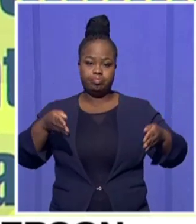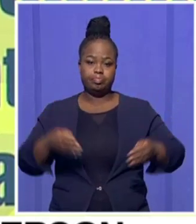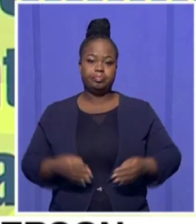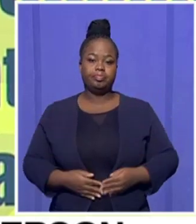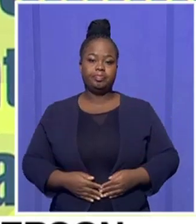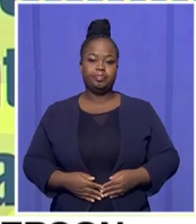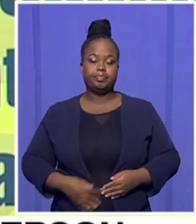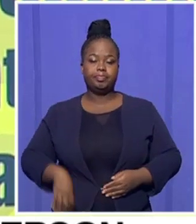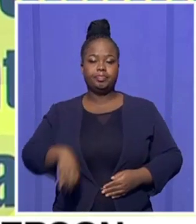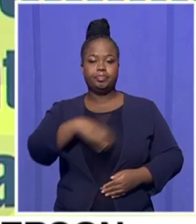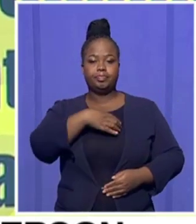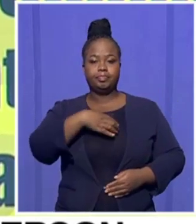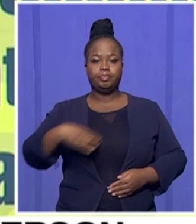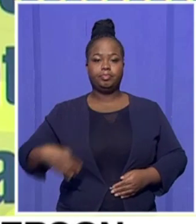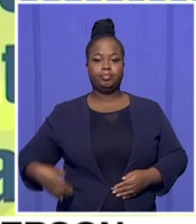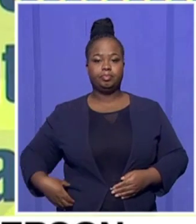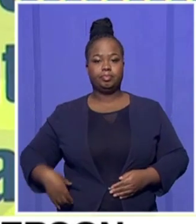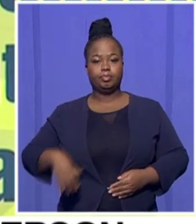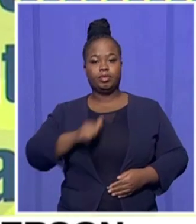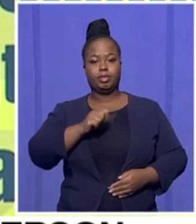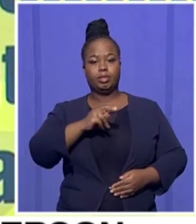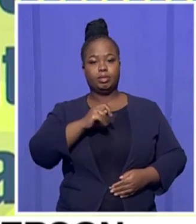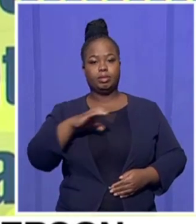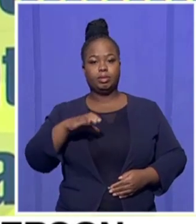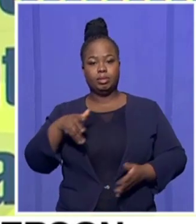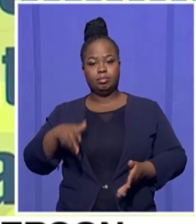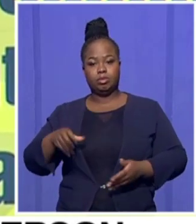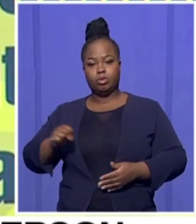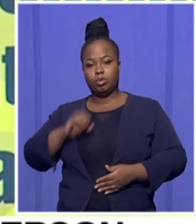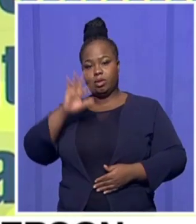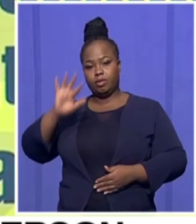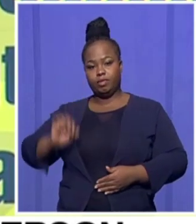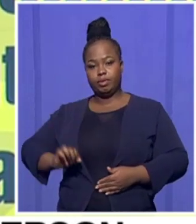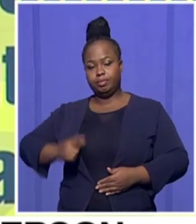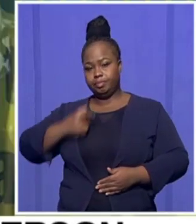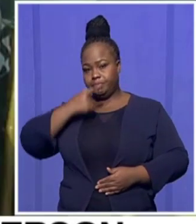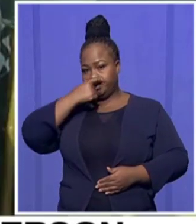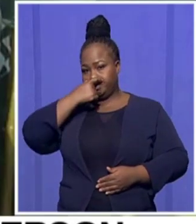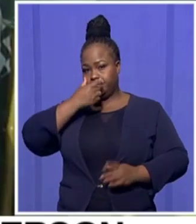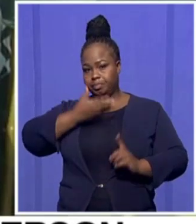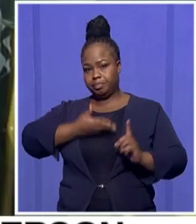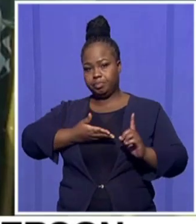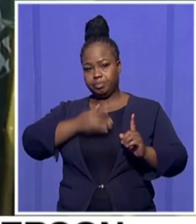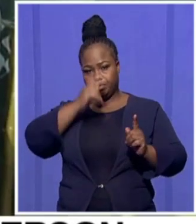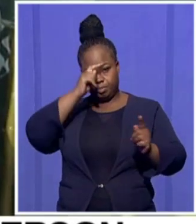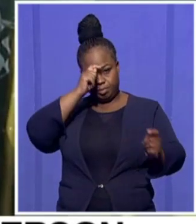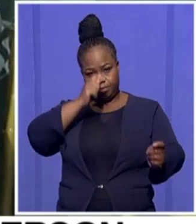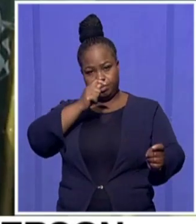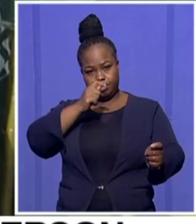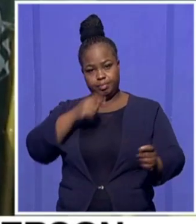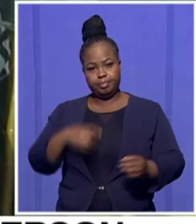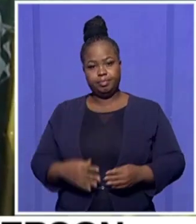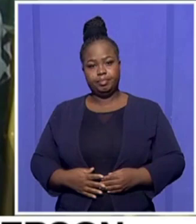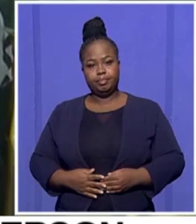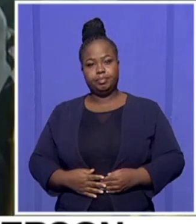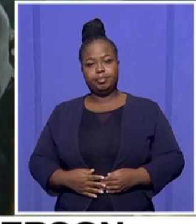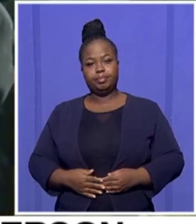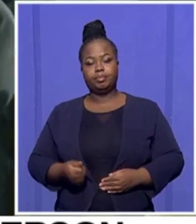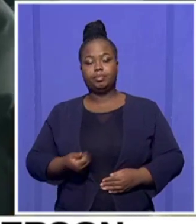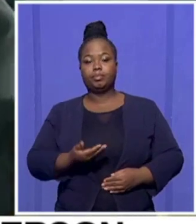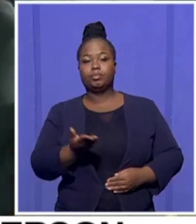President of the ANC and the Republic of South Africa, Comrade Cyril Ramaphosa, and the